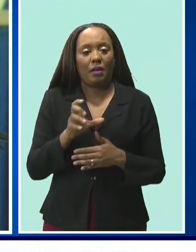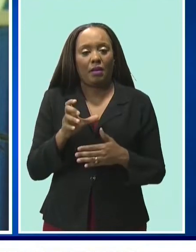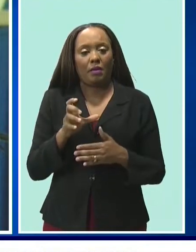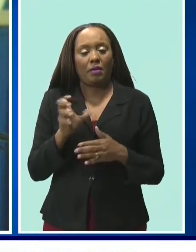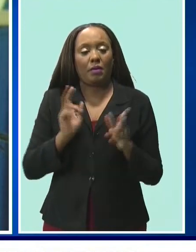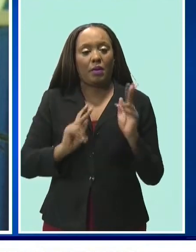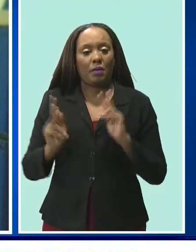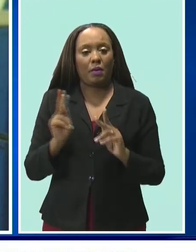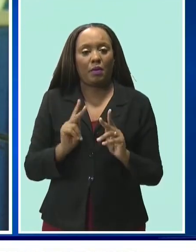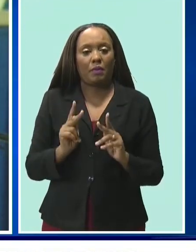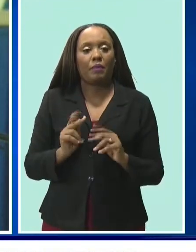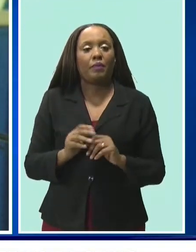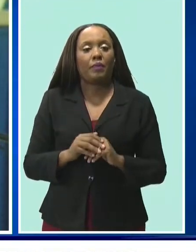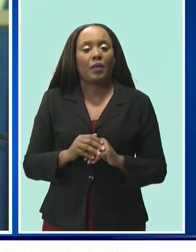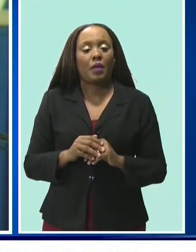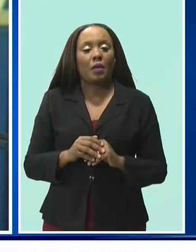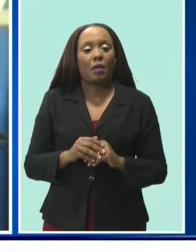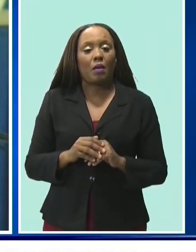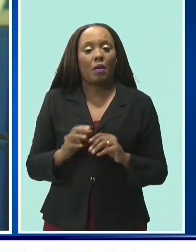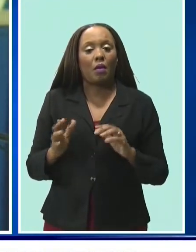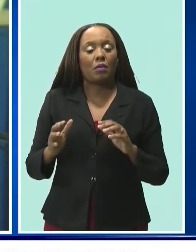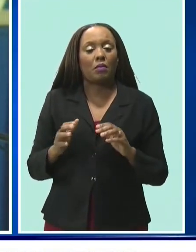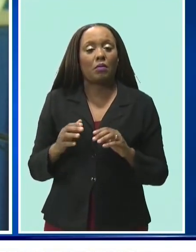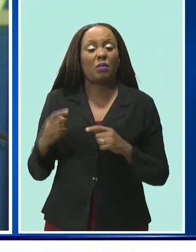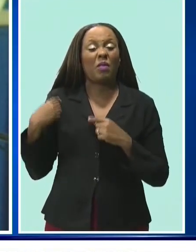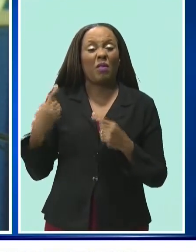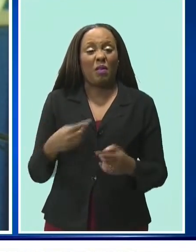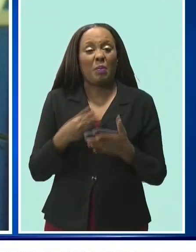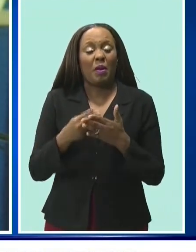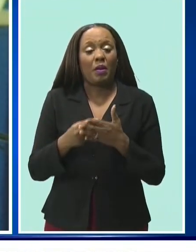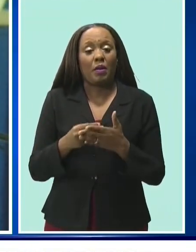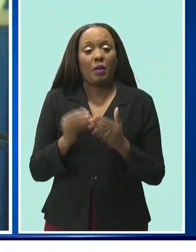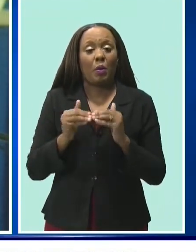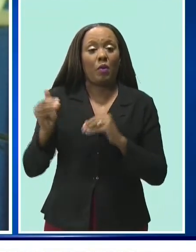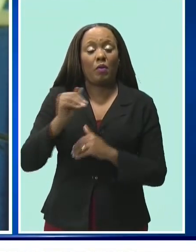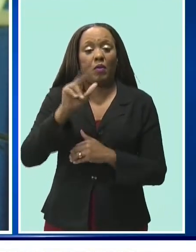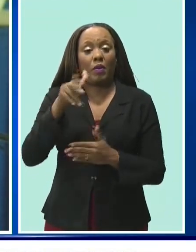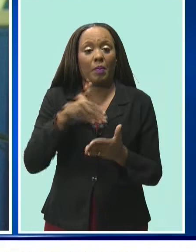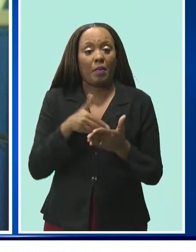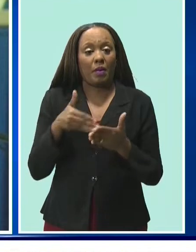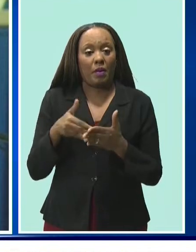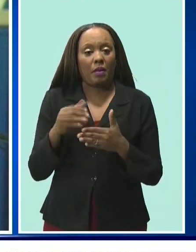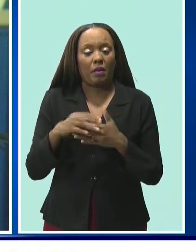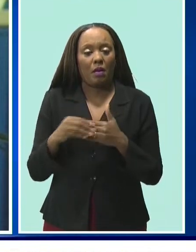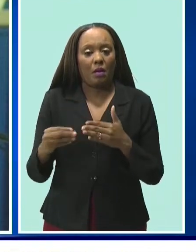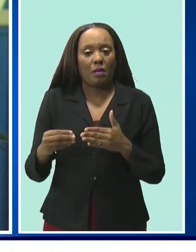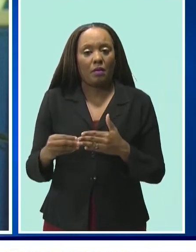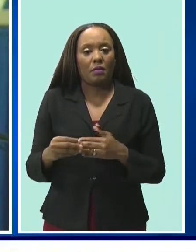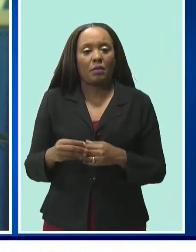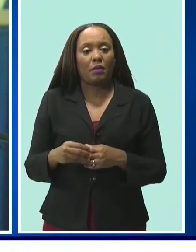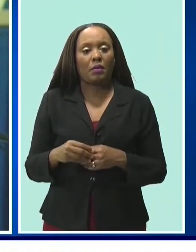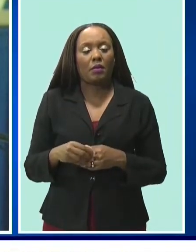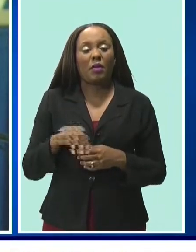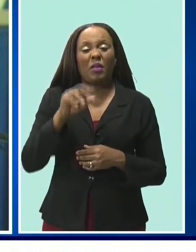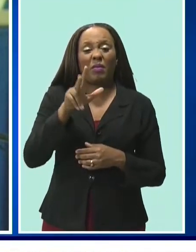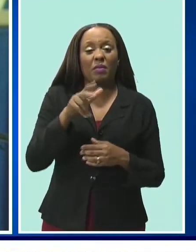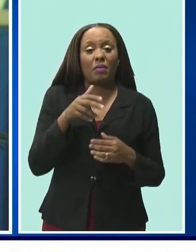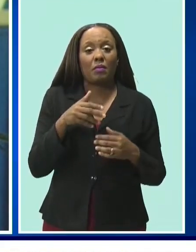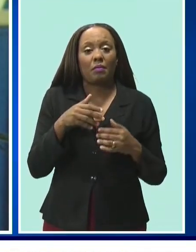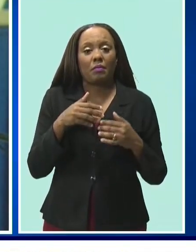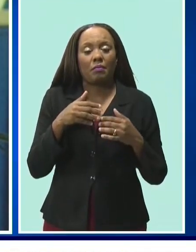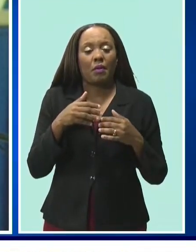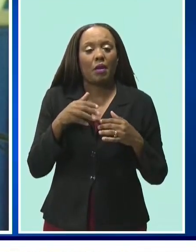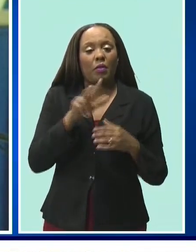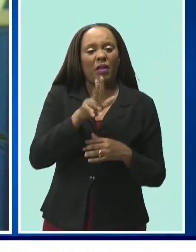$13,300,000, and the applicants, we would have actually processed 3,500 loans to date